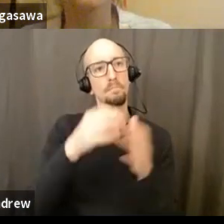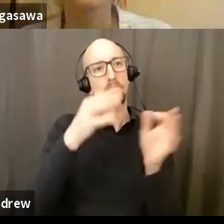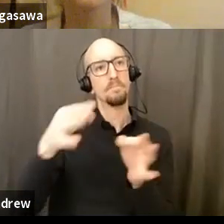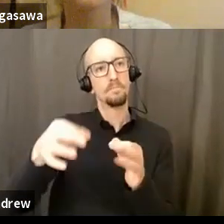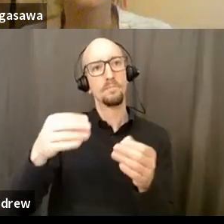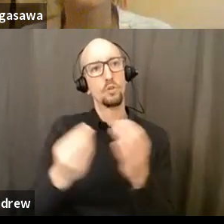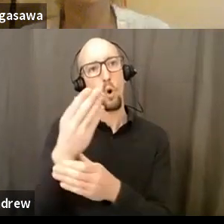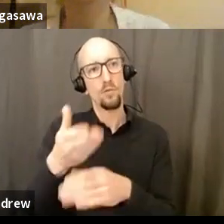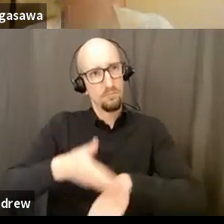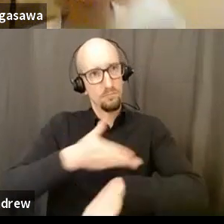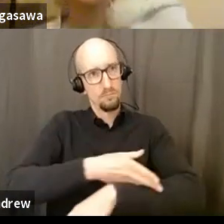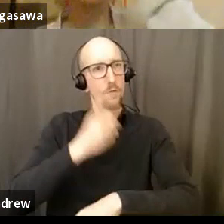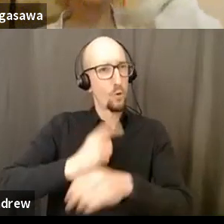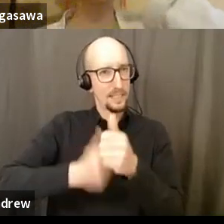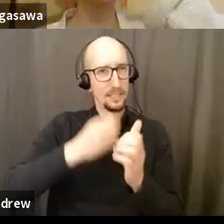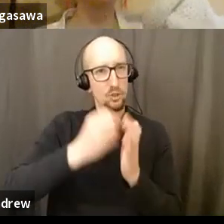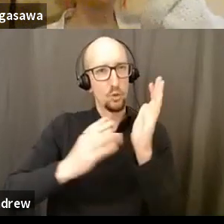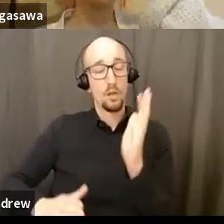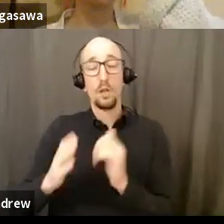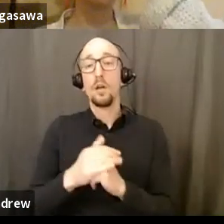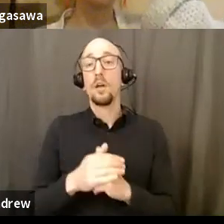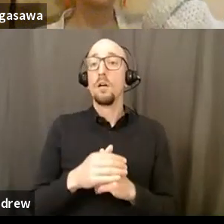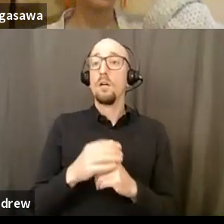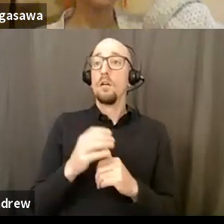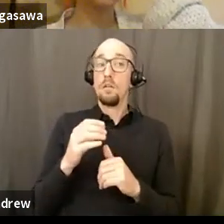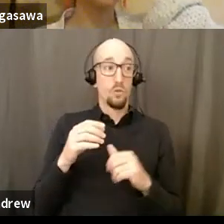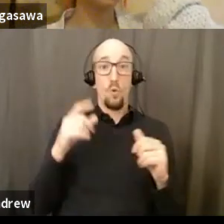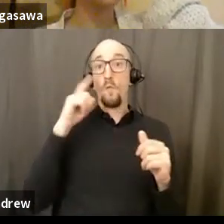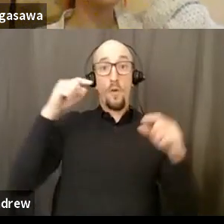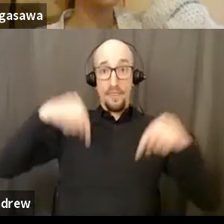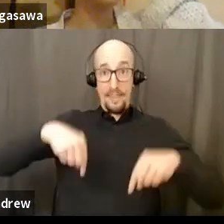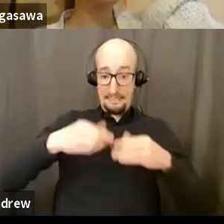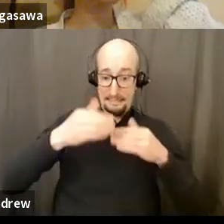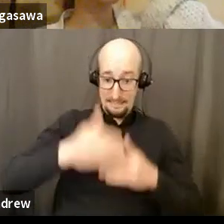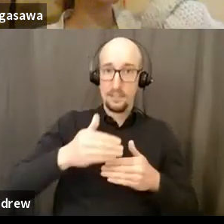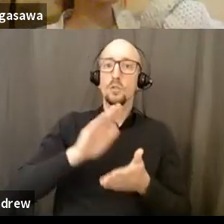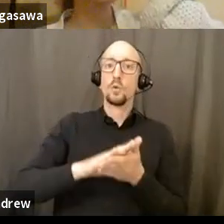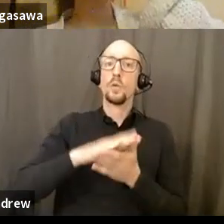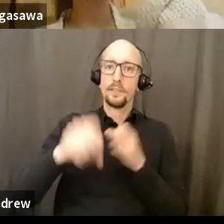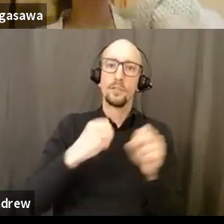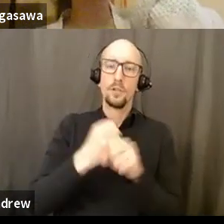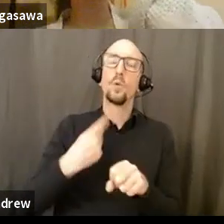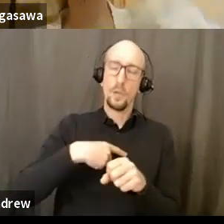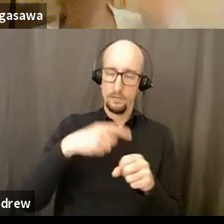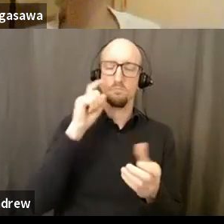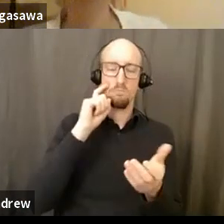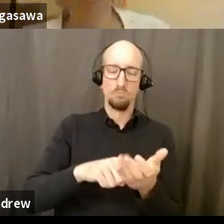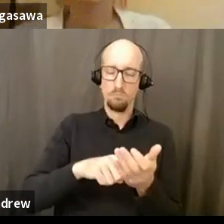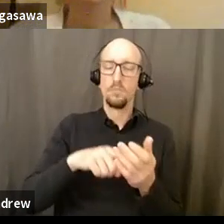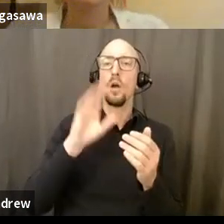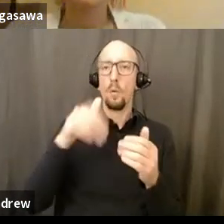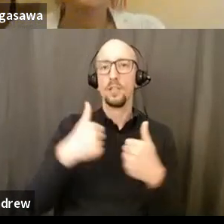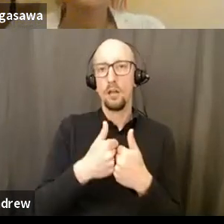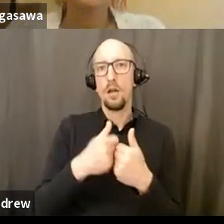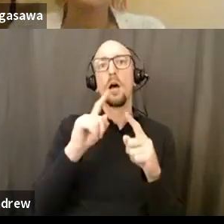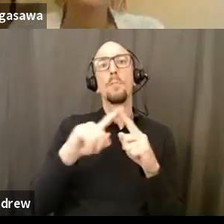Agreeing that for this most immediate school year, it would pose a challenge, but phasing it in